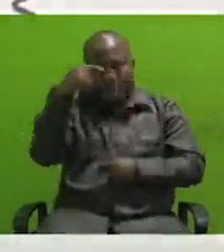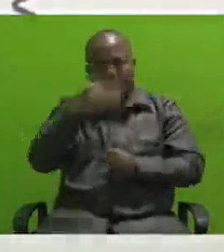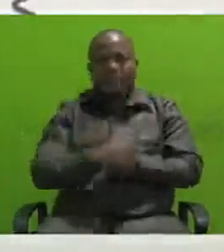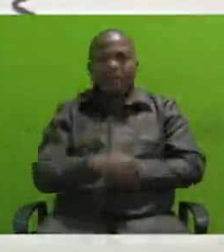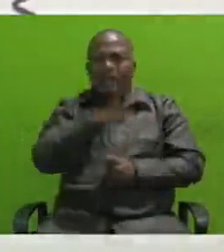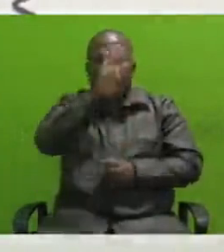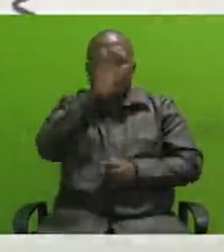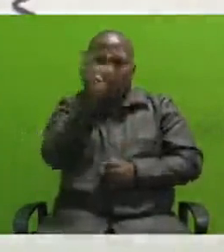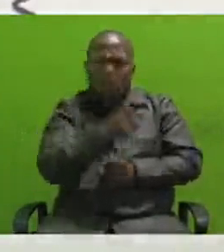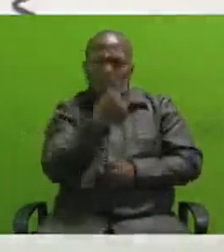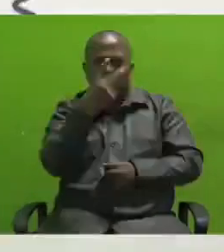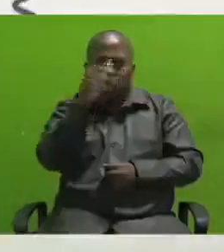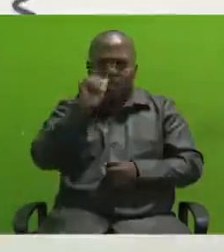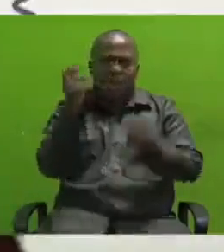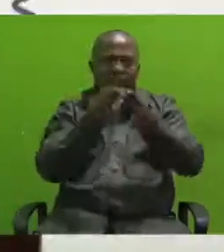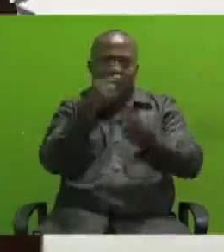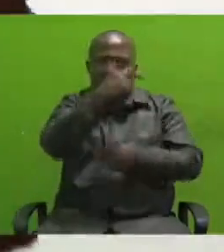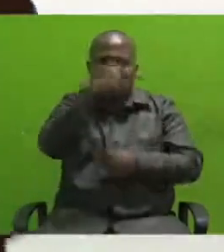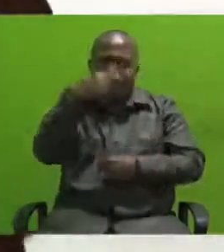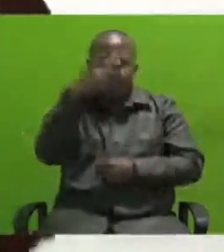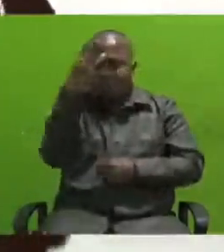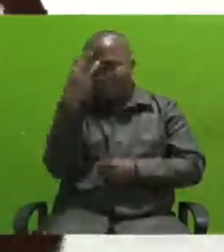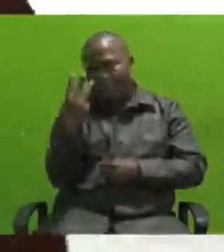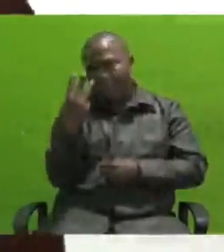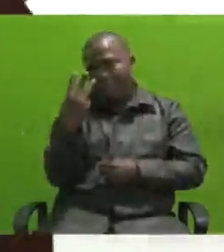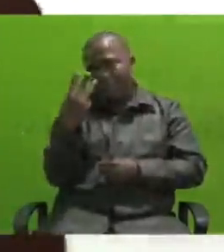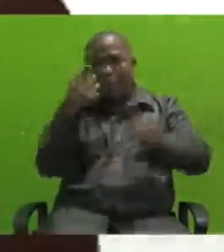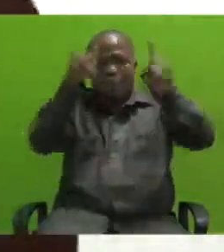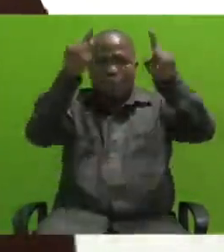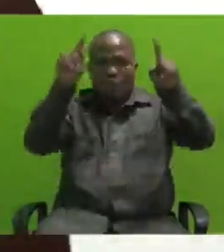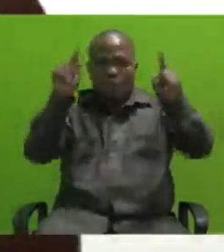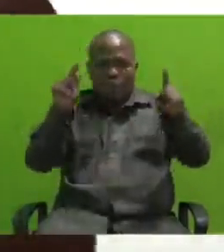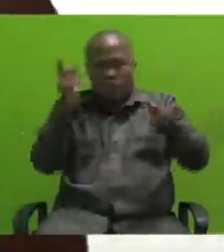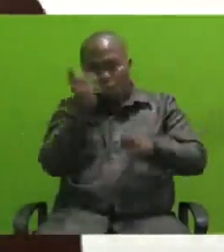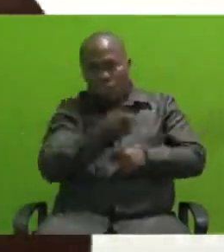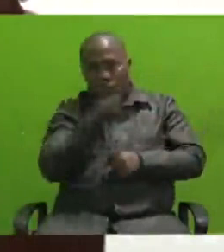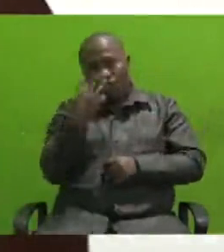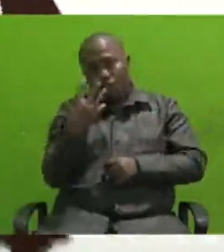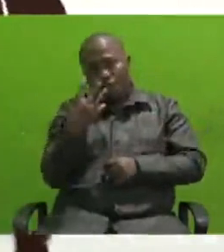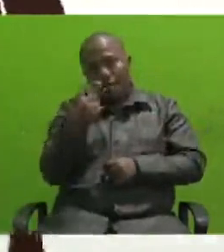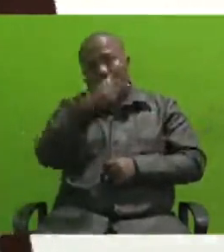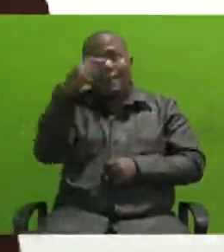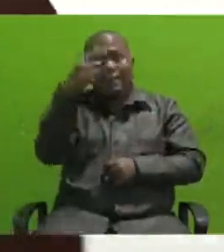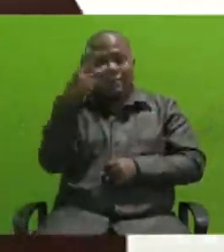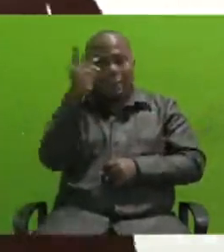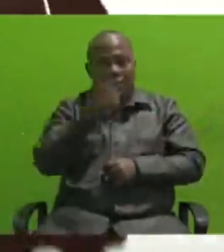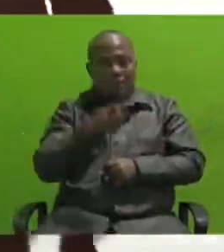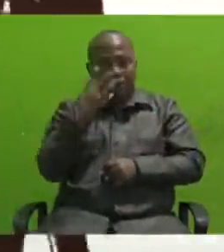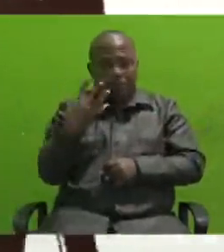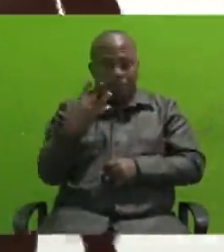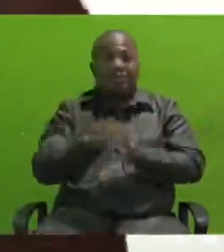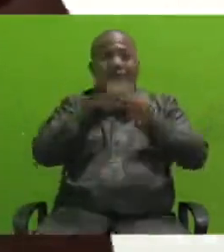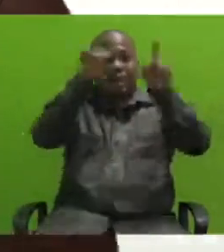over 2a, that is negative 3 over 4.